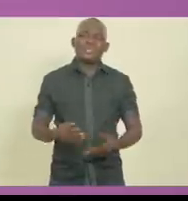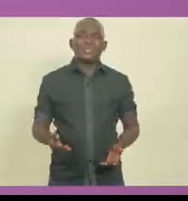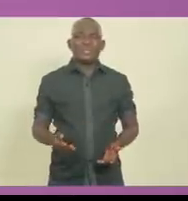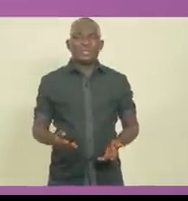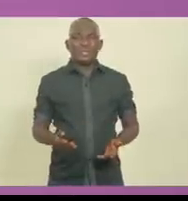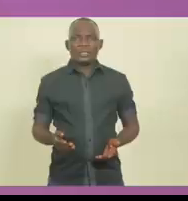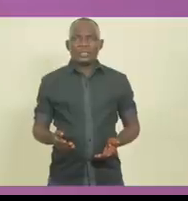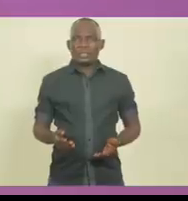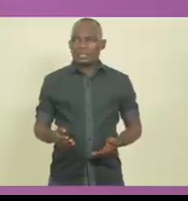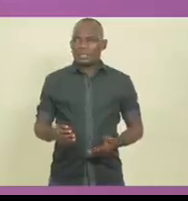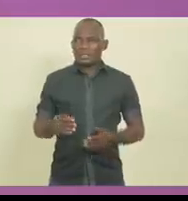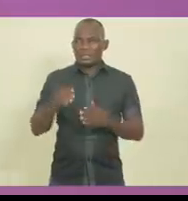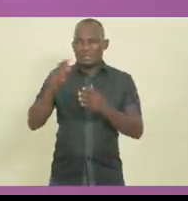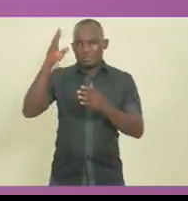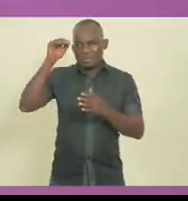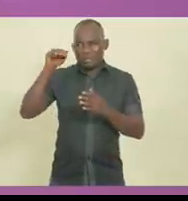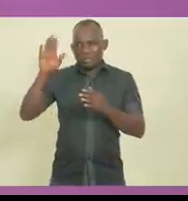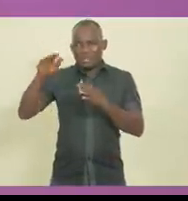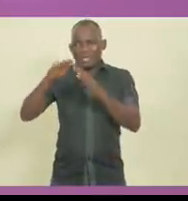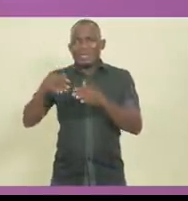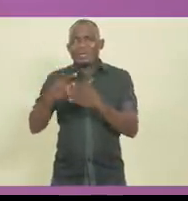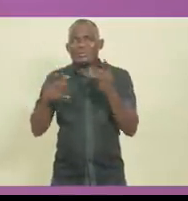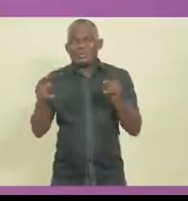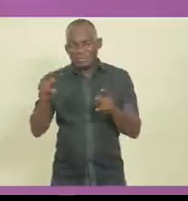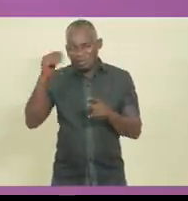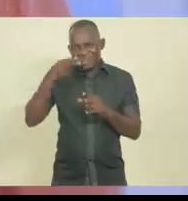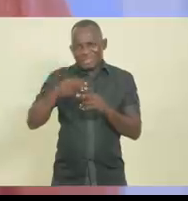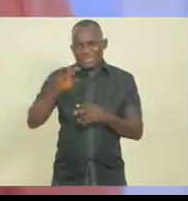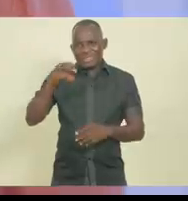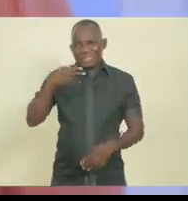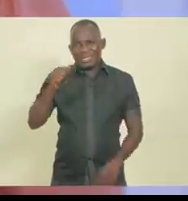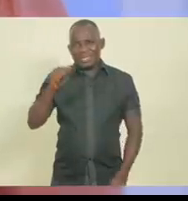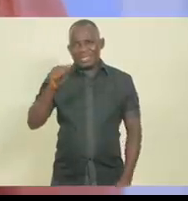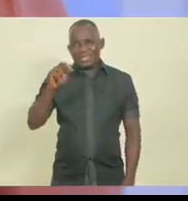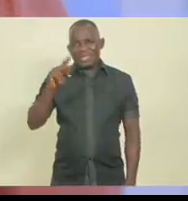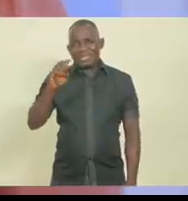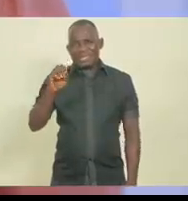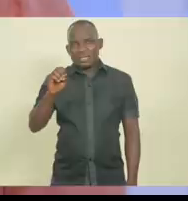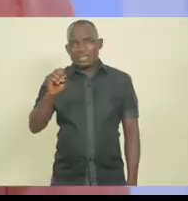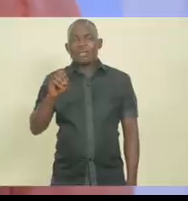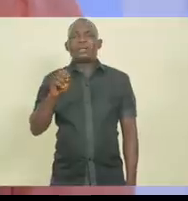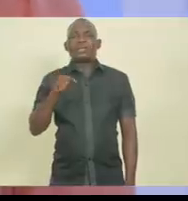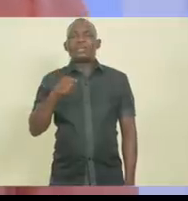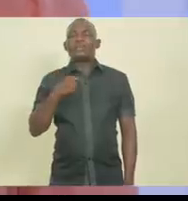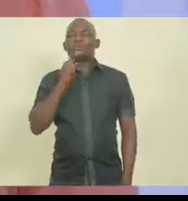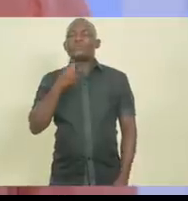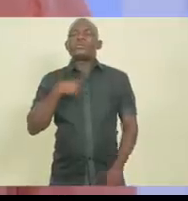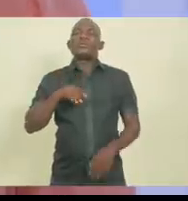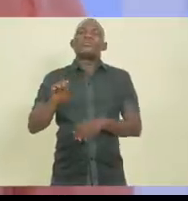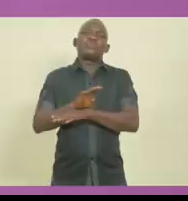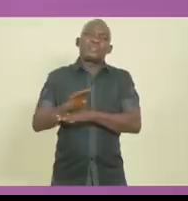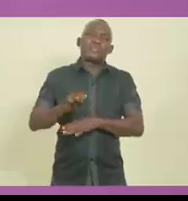And what about the man in your house? I mean, is it Charles? Like I said, busy.